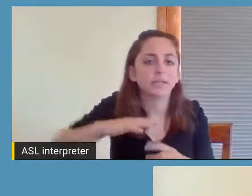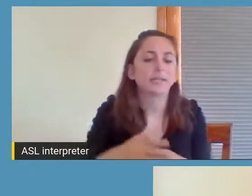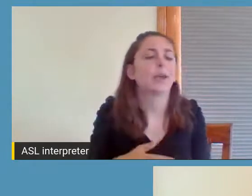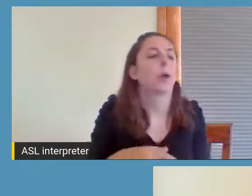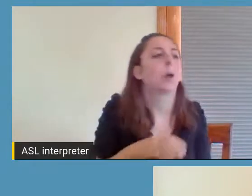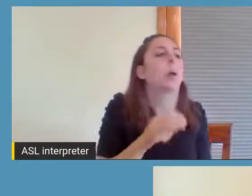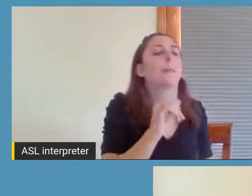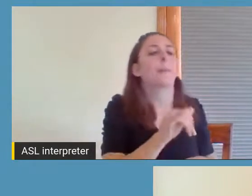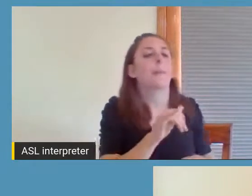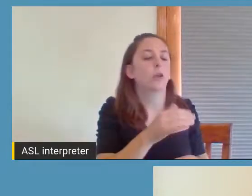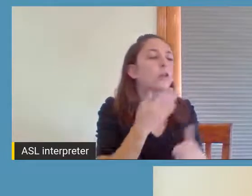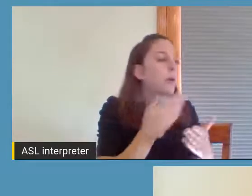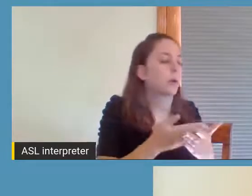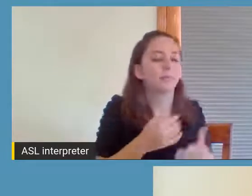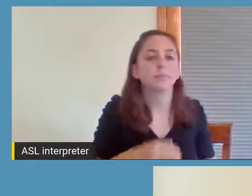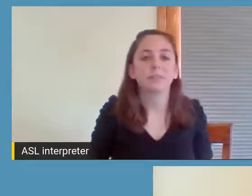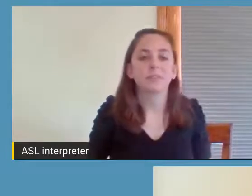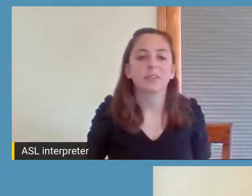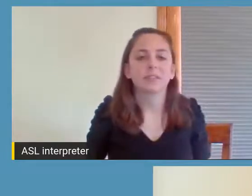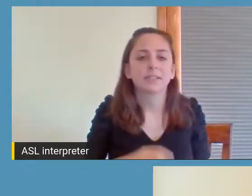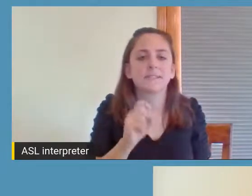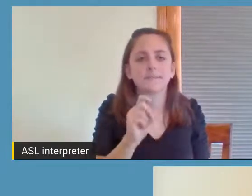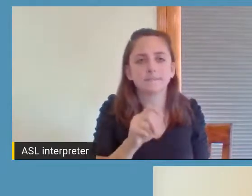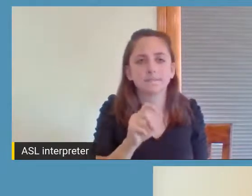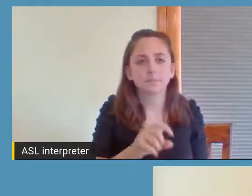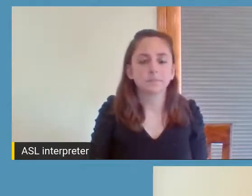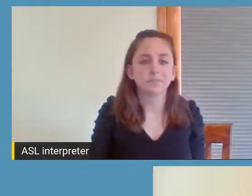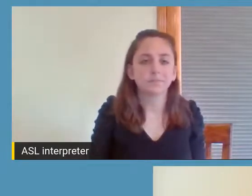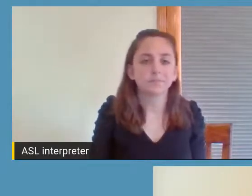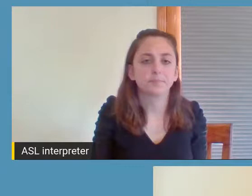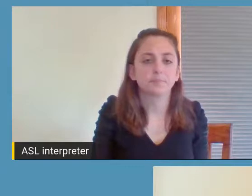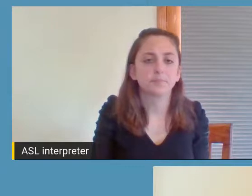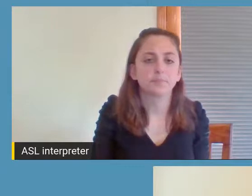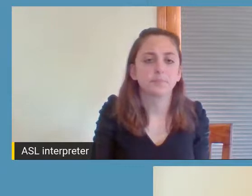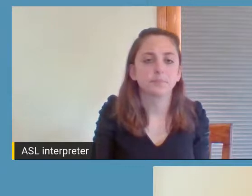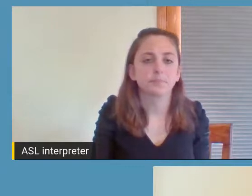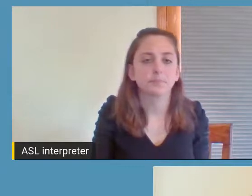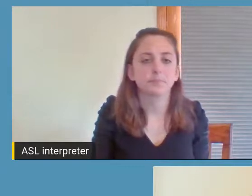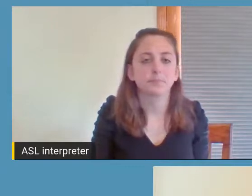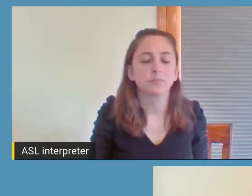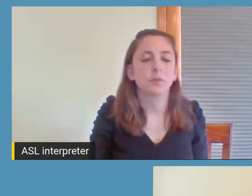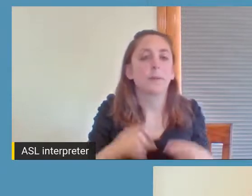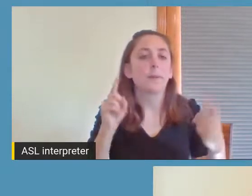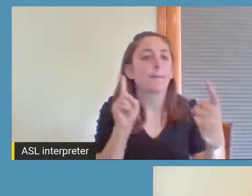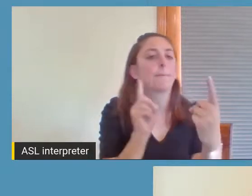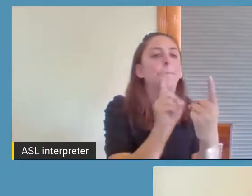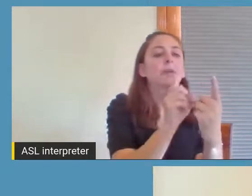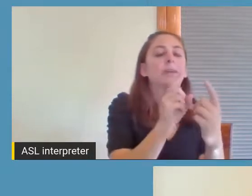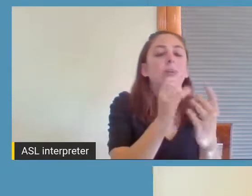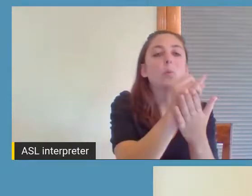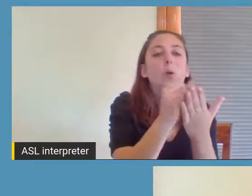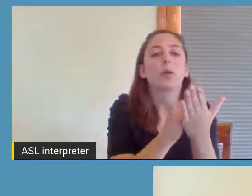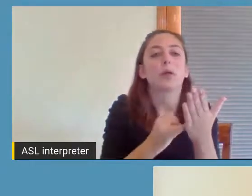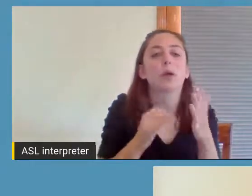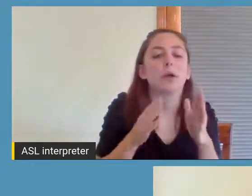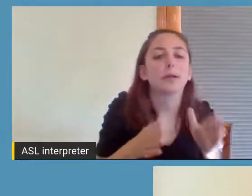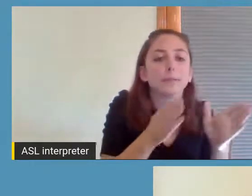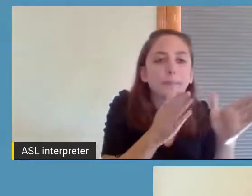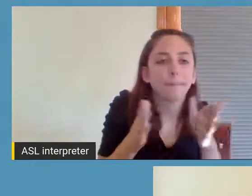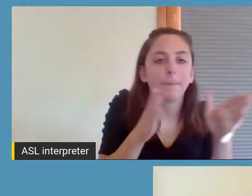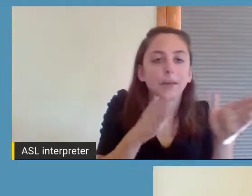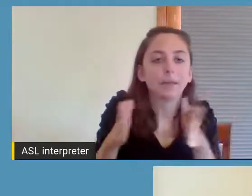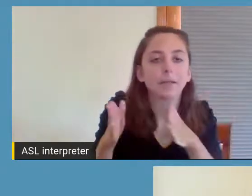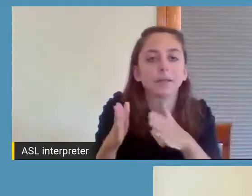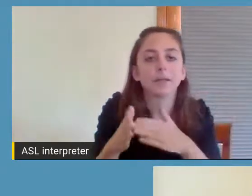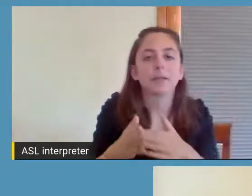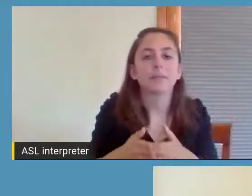space. And I had to, you know, be able to, you know, meet with the artist and also be able to plan out and tell